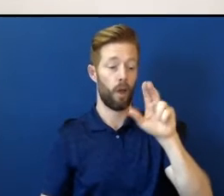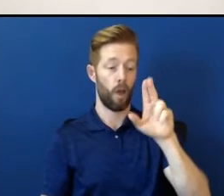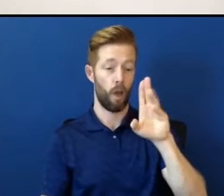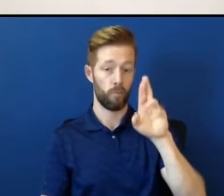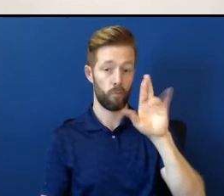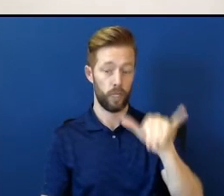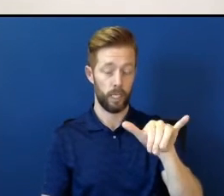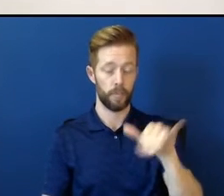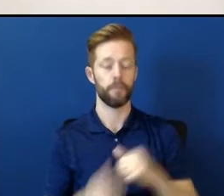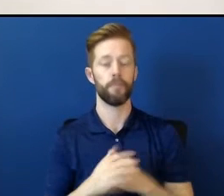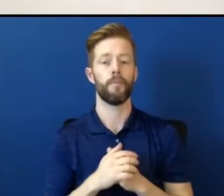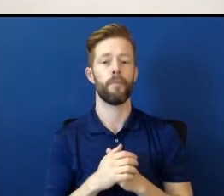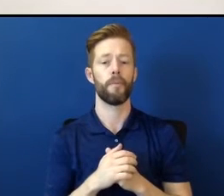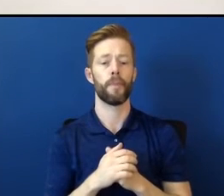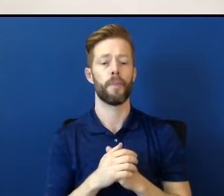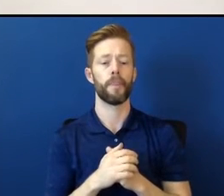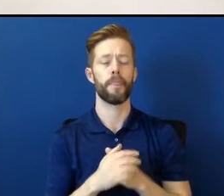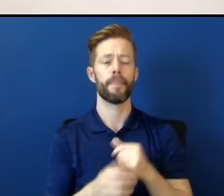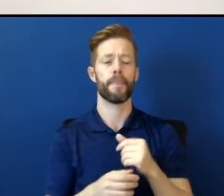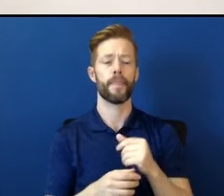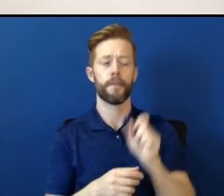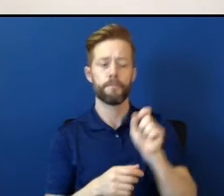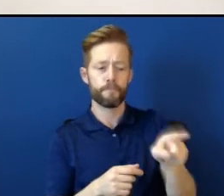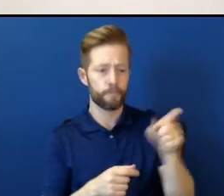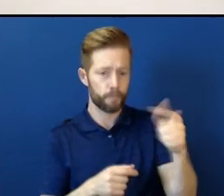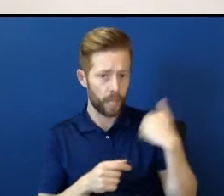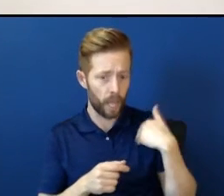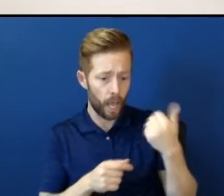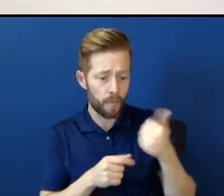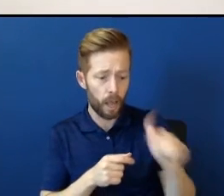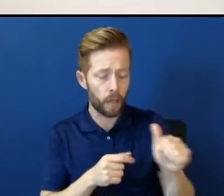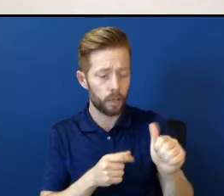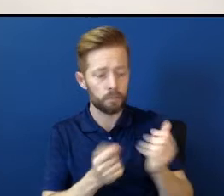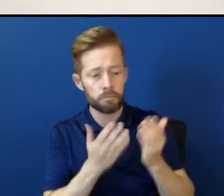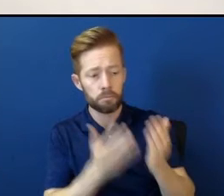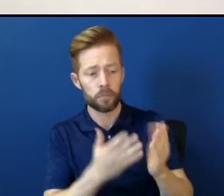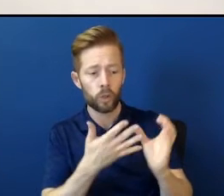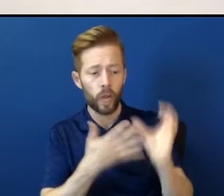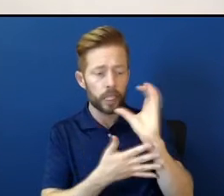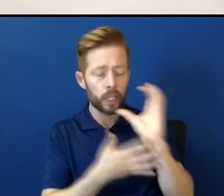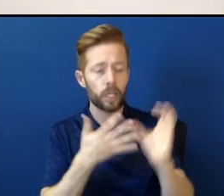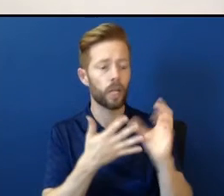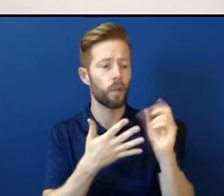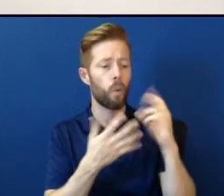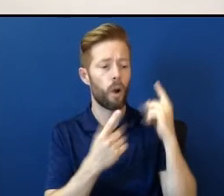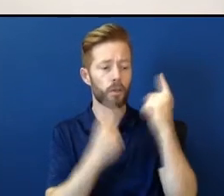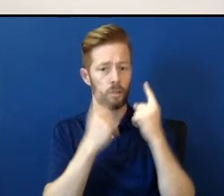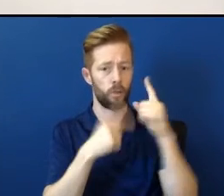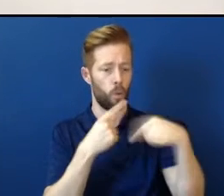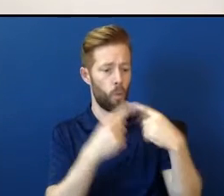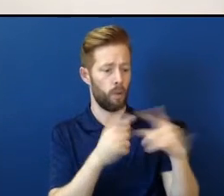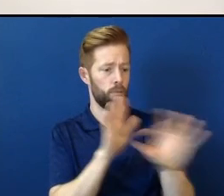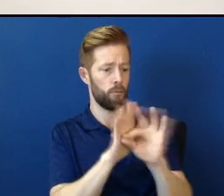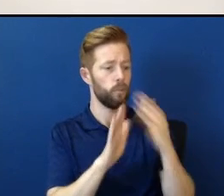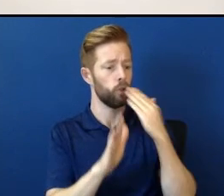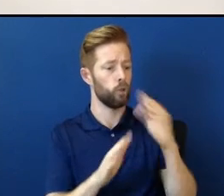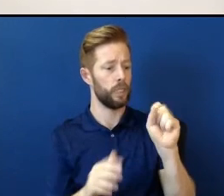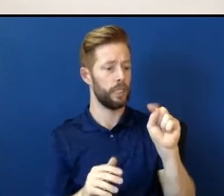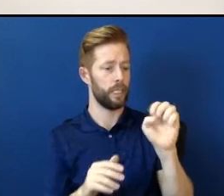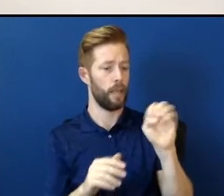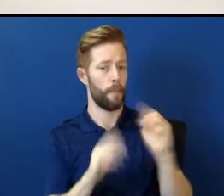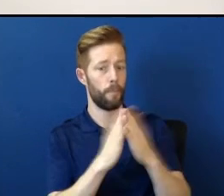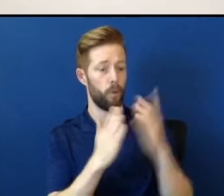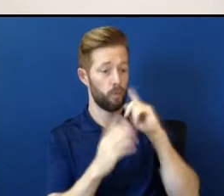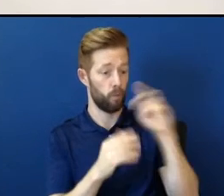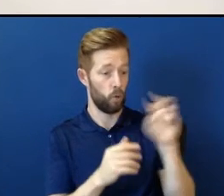Aubrey. Do you have any suggested criteria or considerations when choosing good STEM books